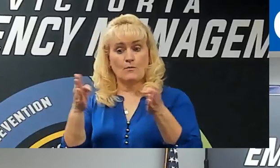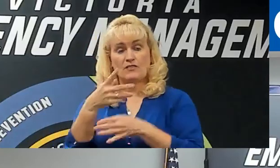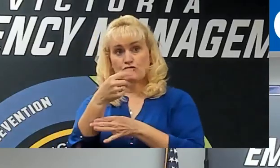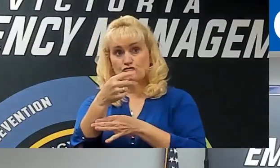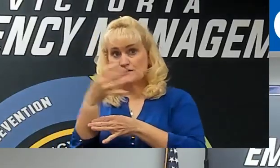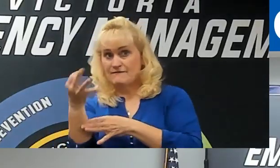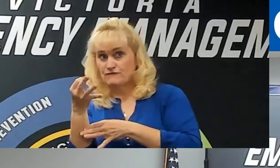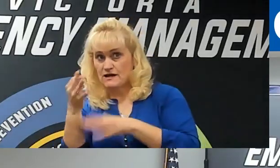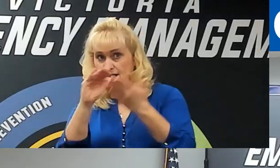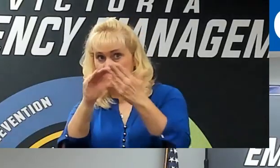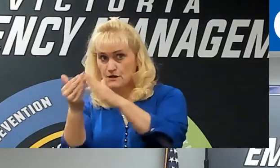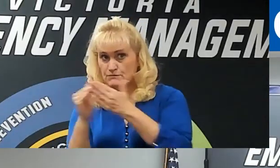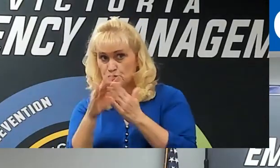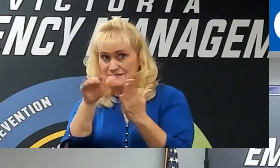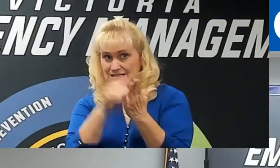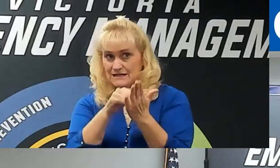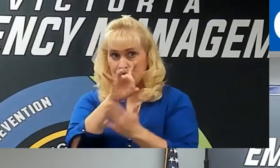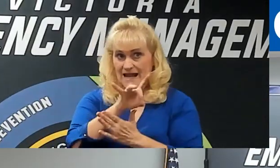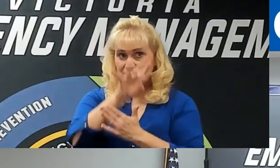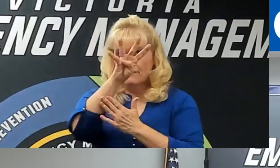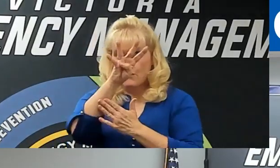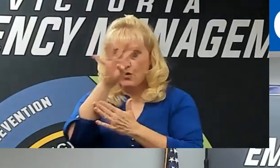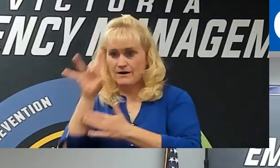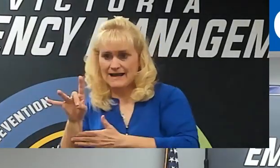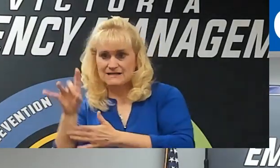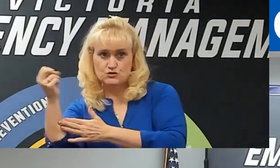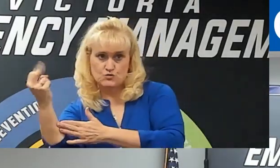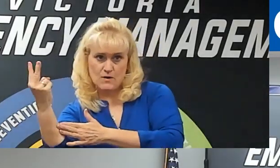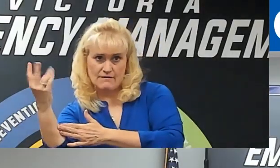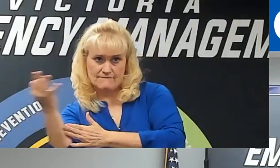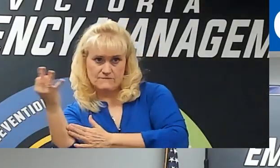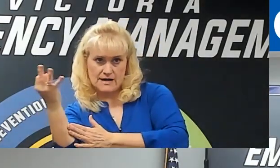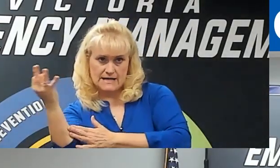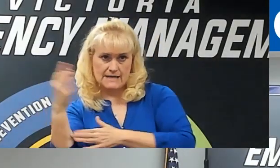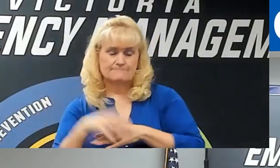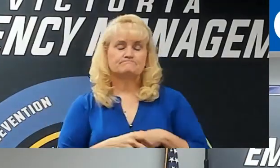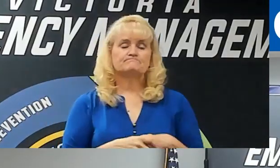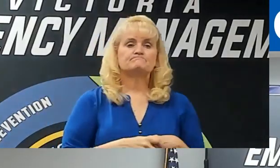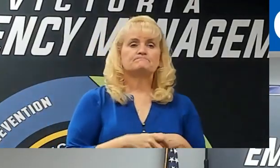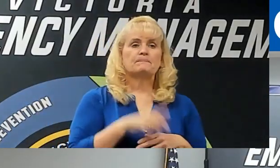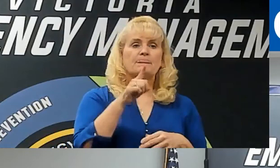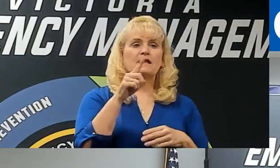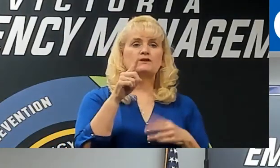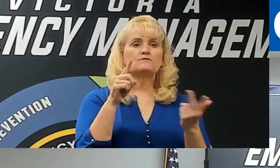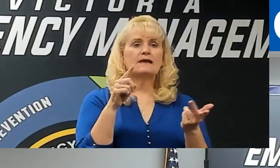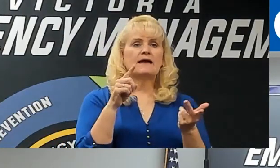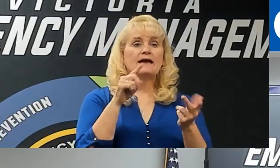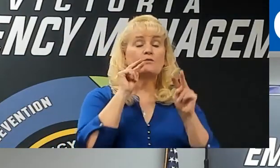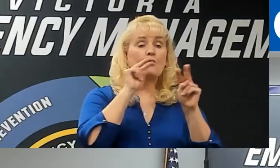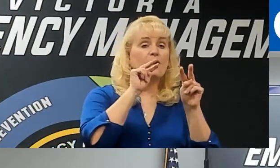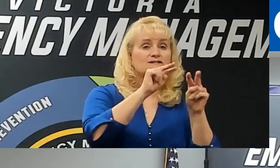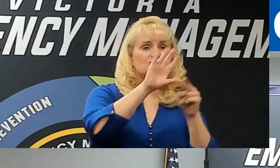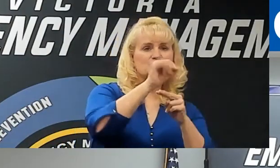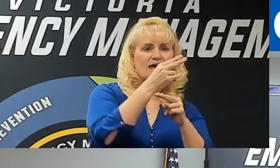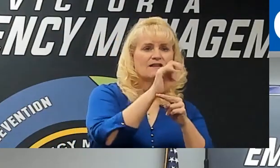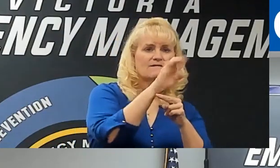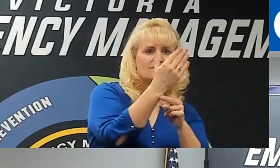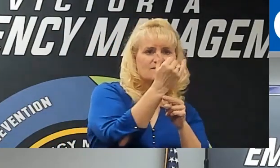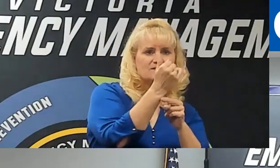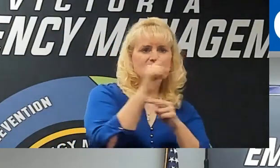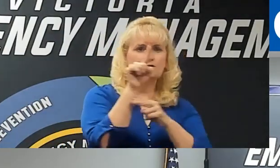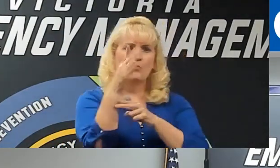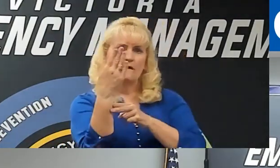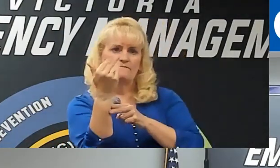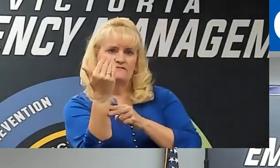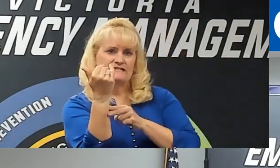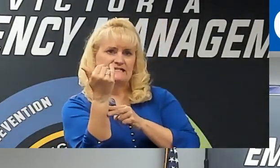at the Victoria Community Center from 8 to 4 on Thursday and then 8 to 12 on Friday. You can tune in to Sudden Link Channel 15 or 115